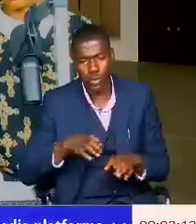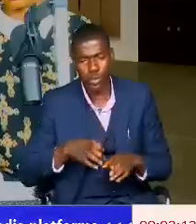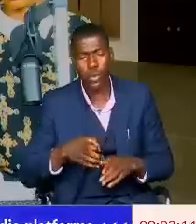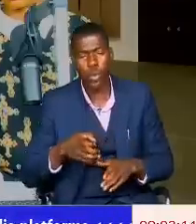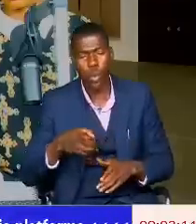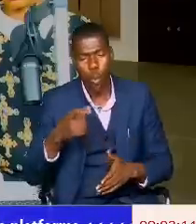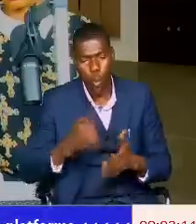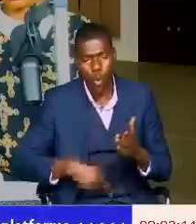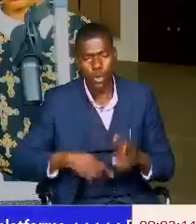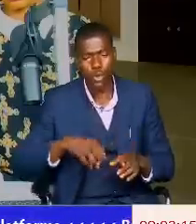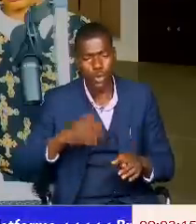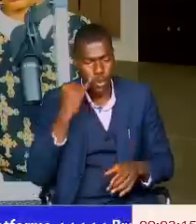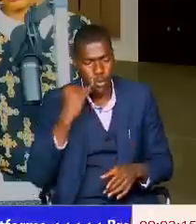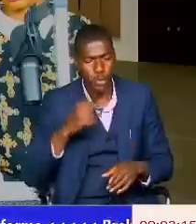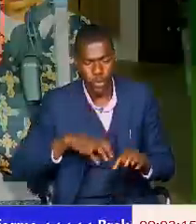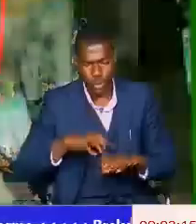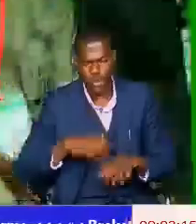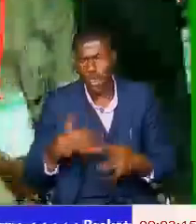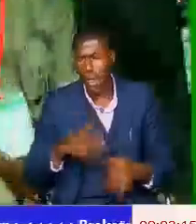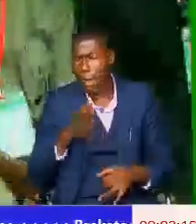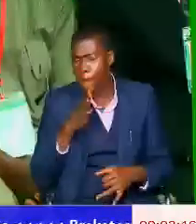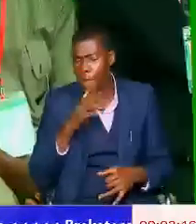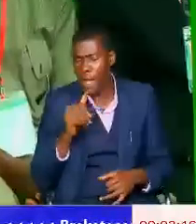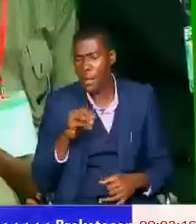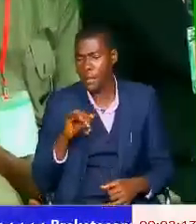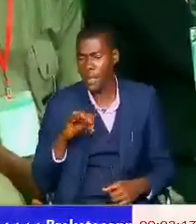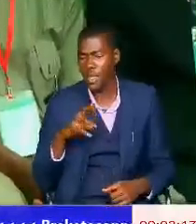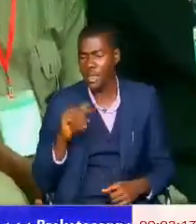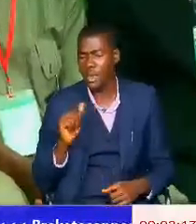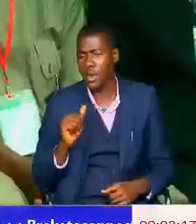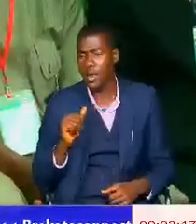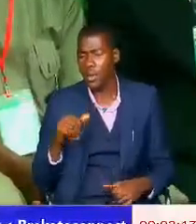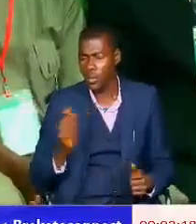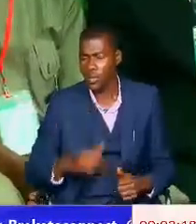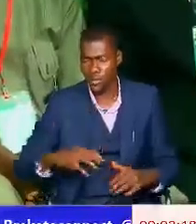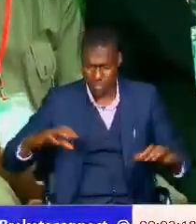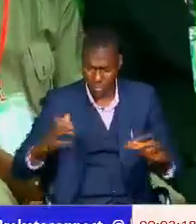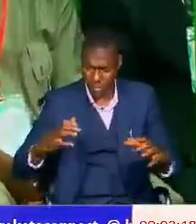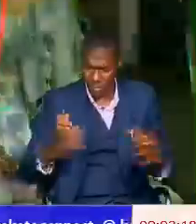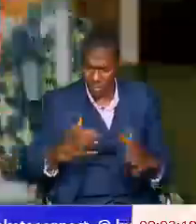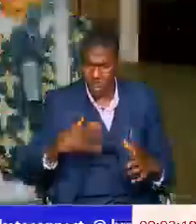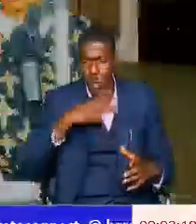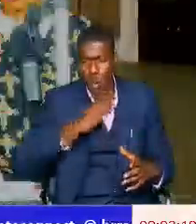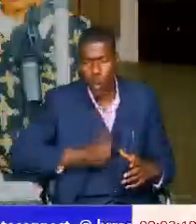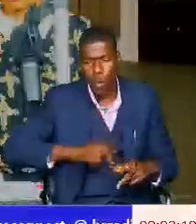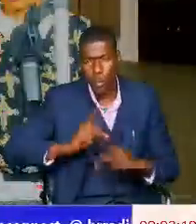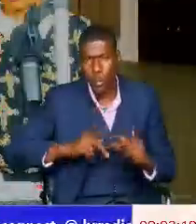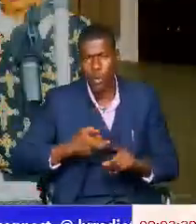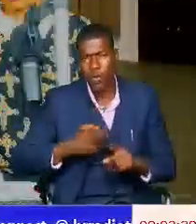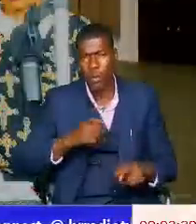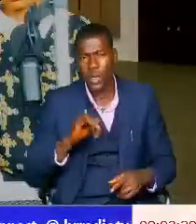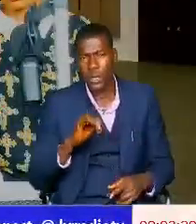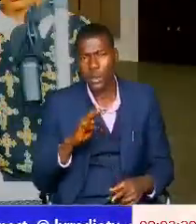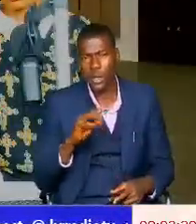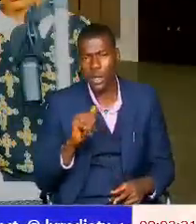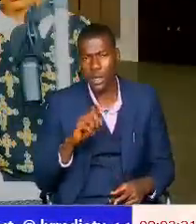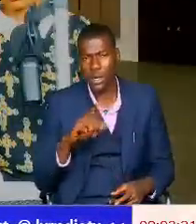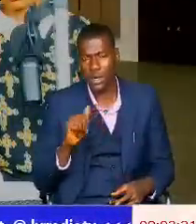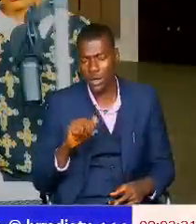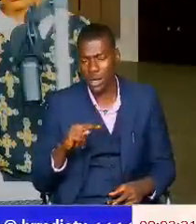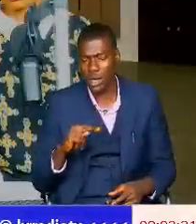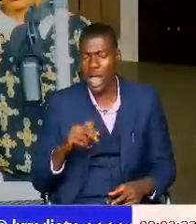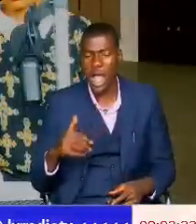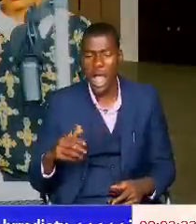Amira, can you assemble elders from Ibadan and Yoruba land as a whole? This